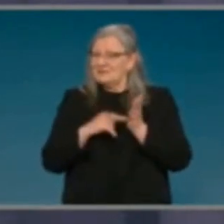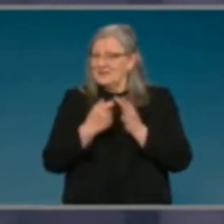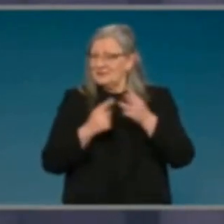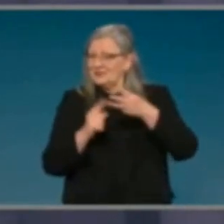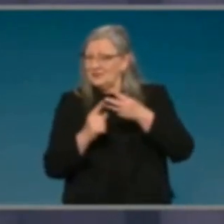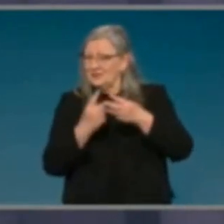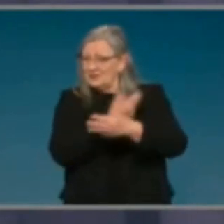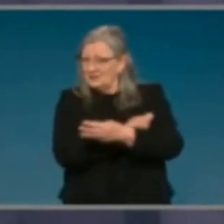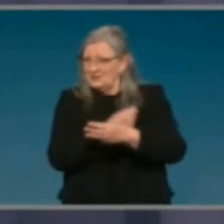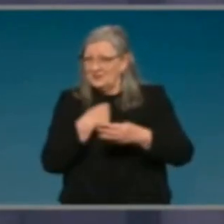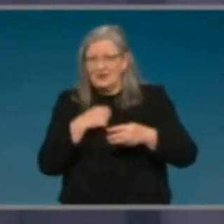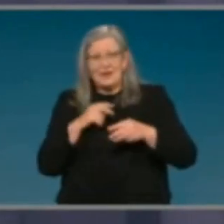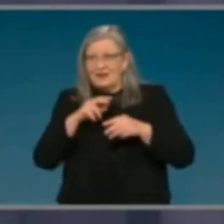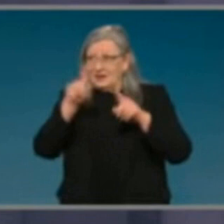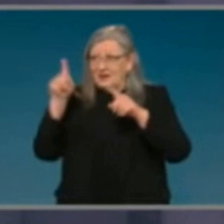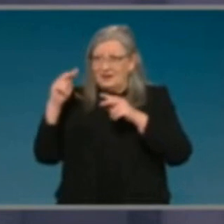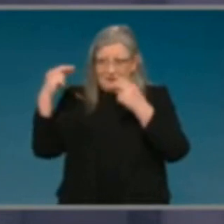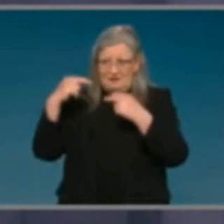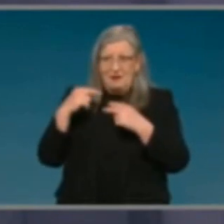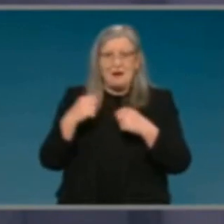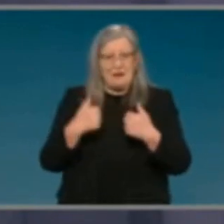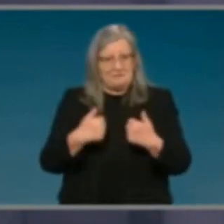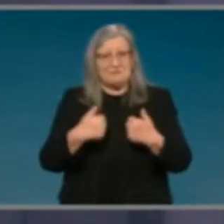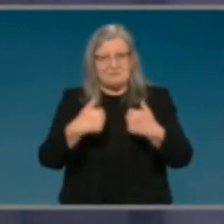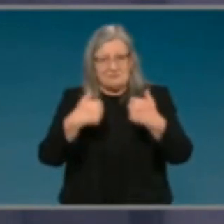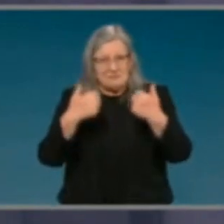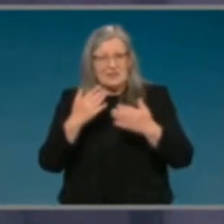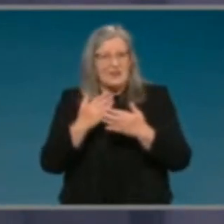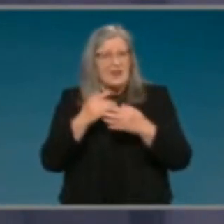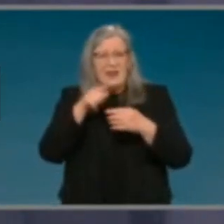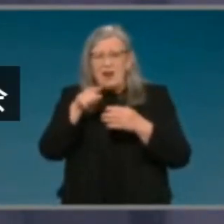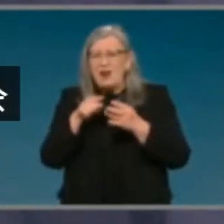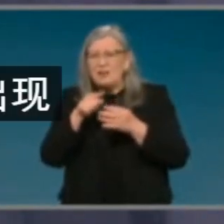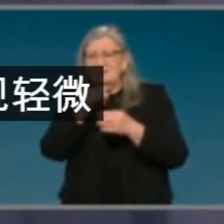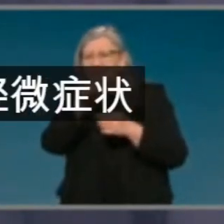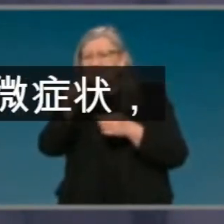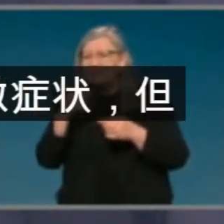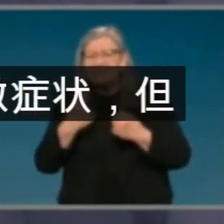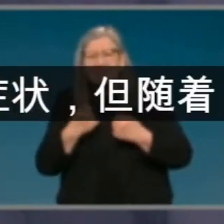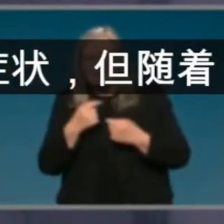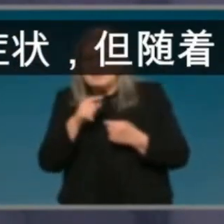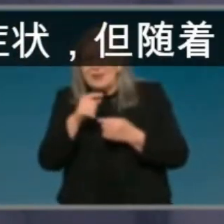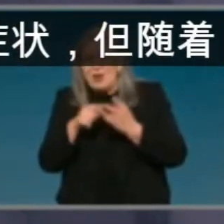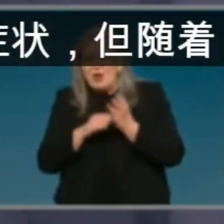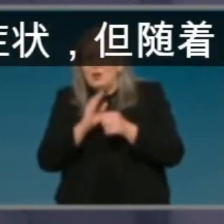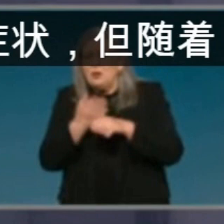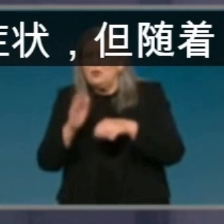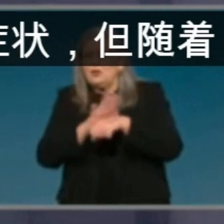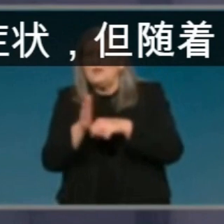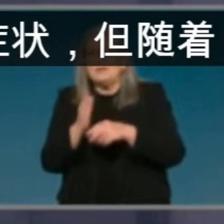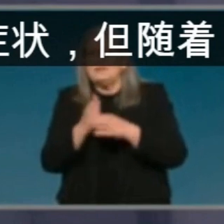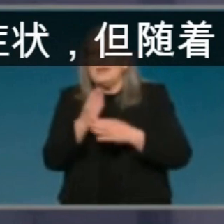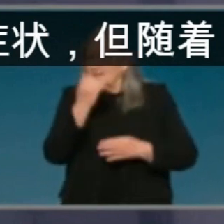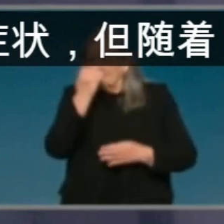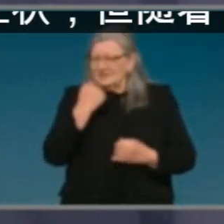be mild symptoms. The coming weeks will show that. But as we approach